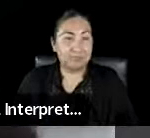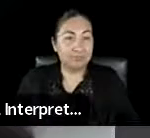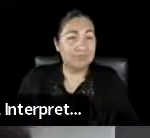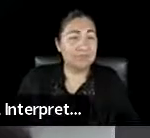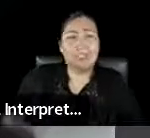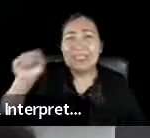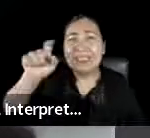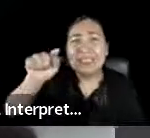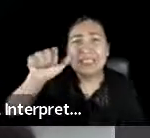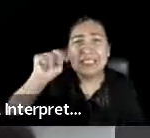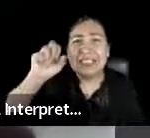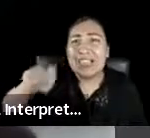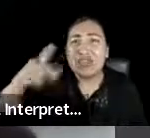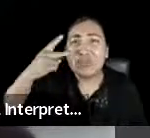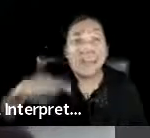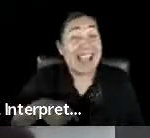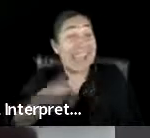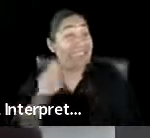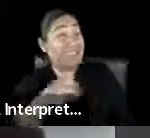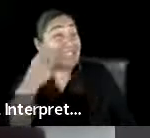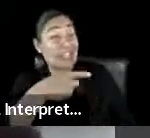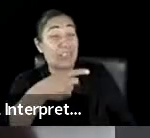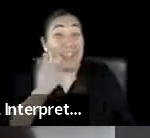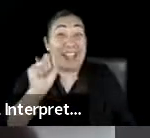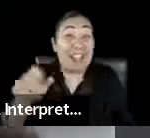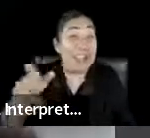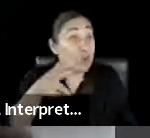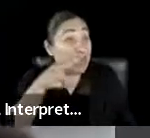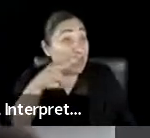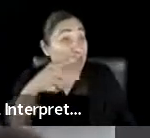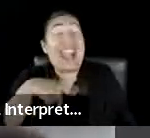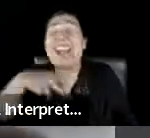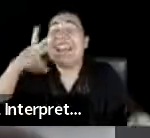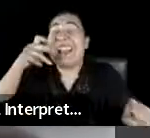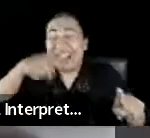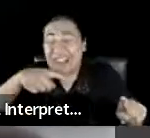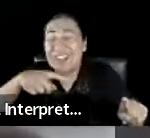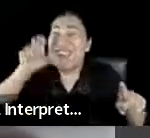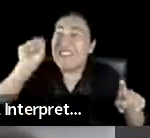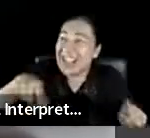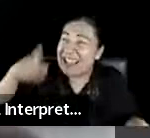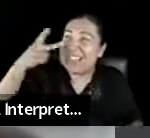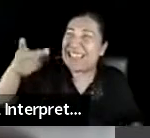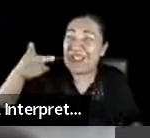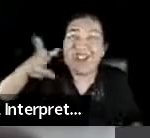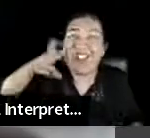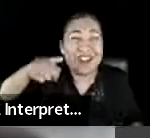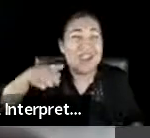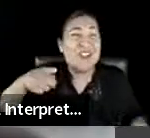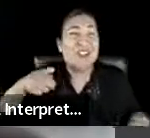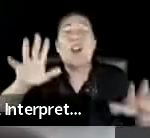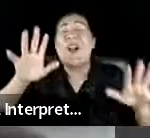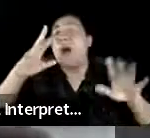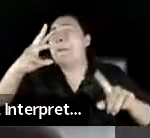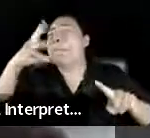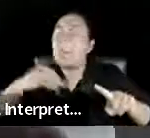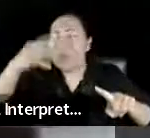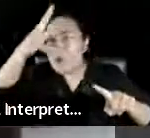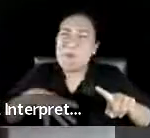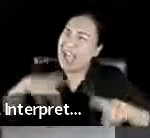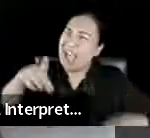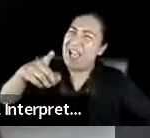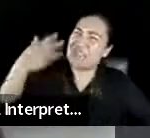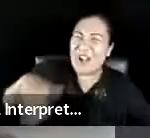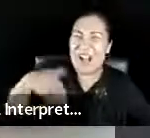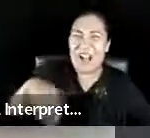Stan, can you see me? I can see you. Can you hear me? Hey, I can see you and I can hear you. You beautiful man, you. Oh, How are